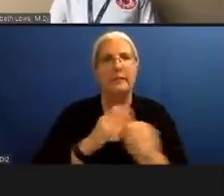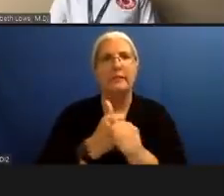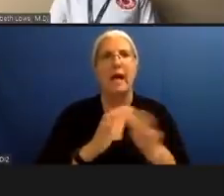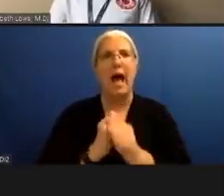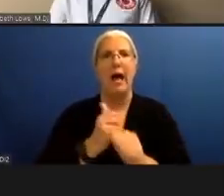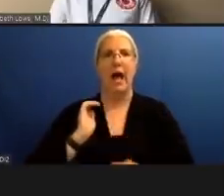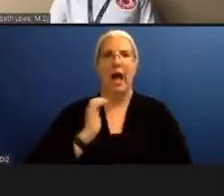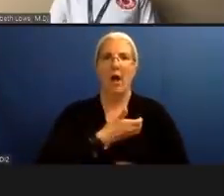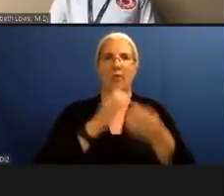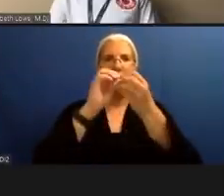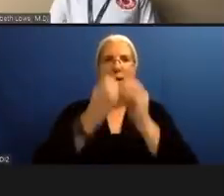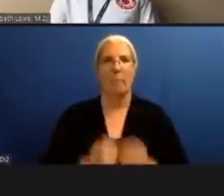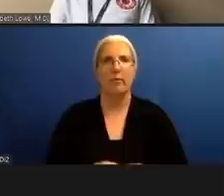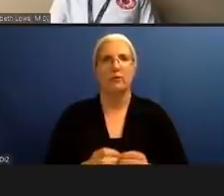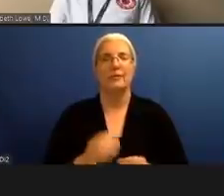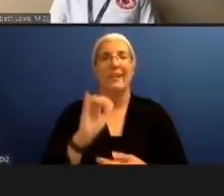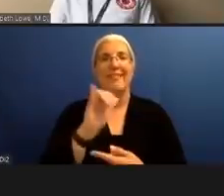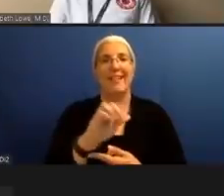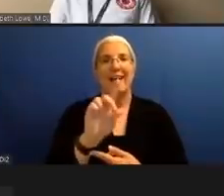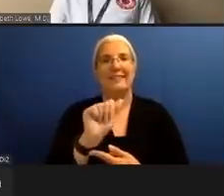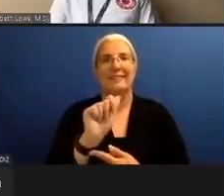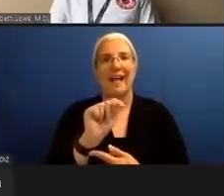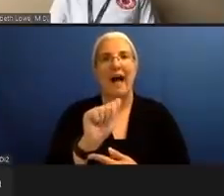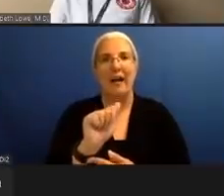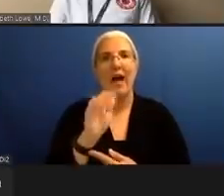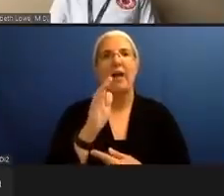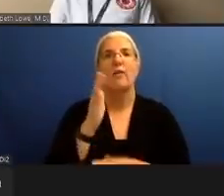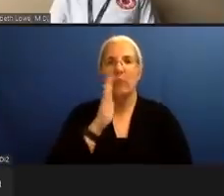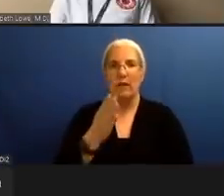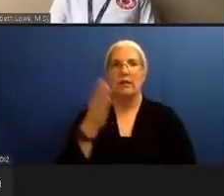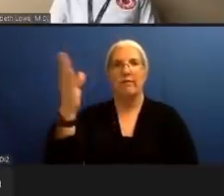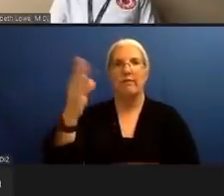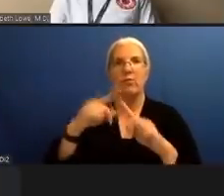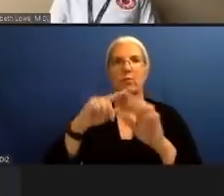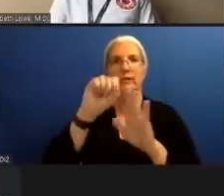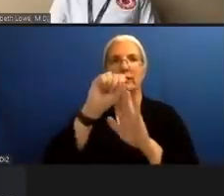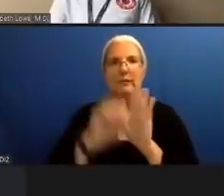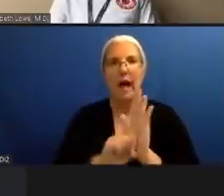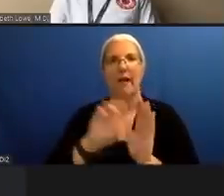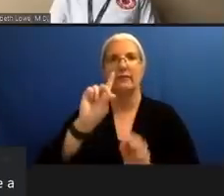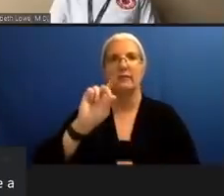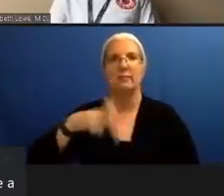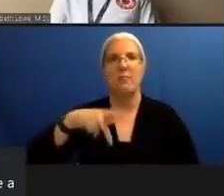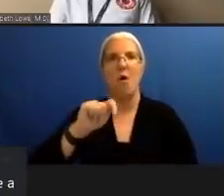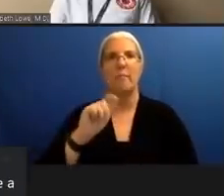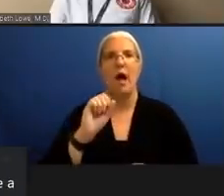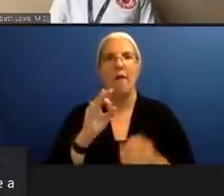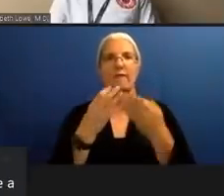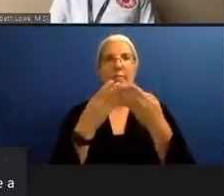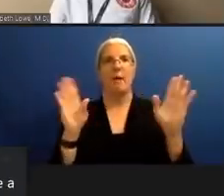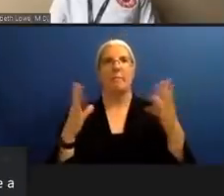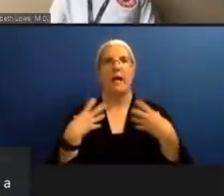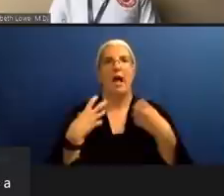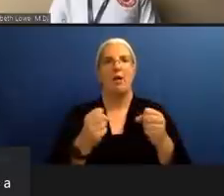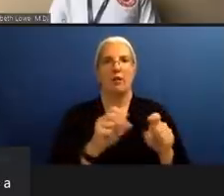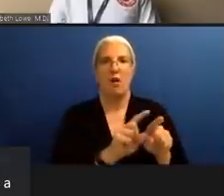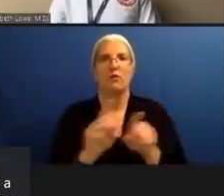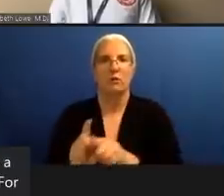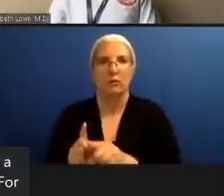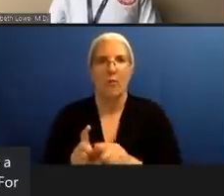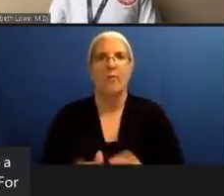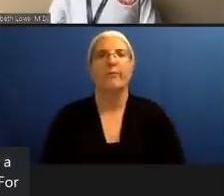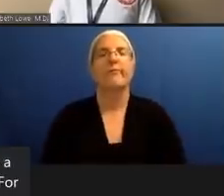state, California Department of Public Health. Also, we have a strong relationship with, and the data goes there for statewide understanding and strategy and resource